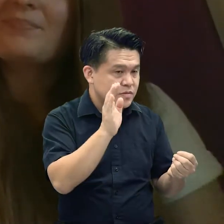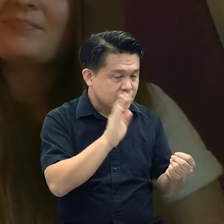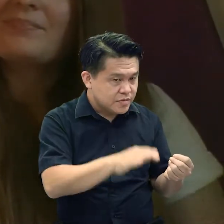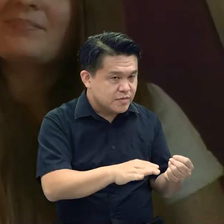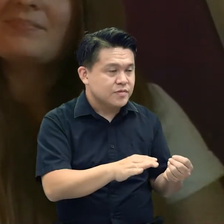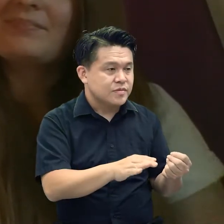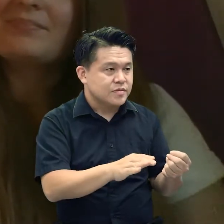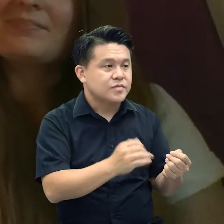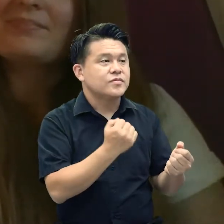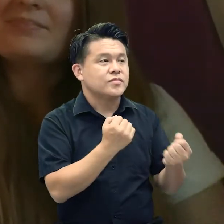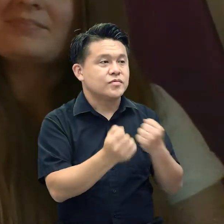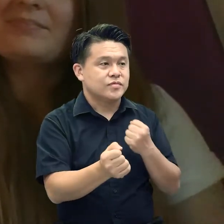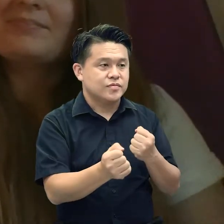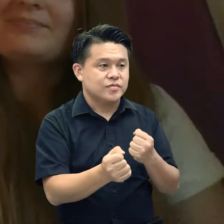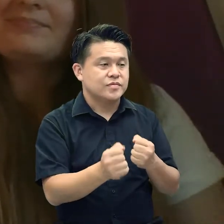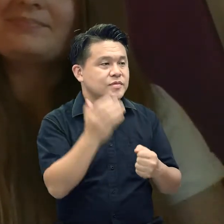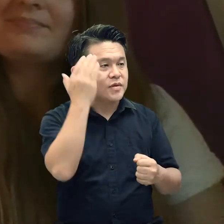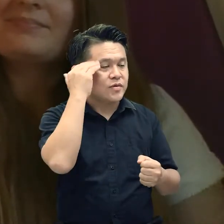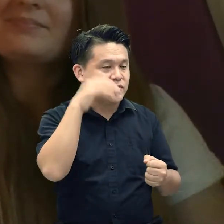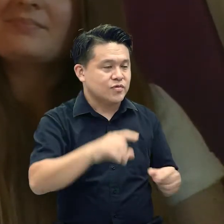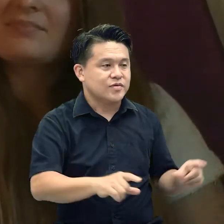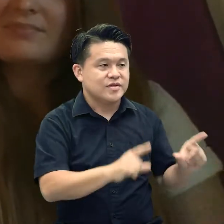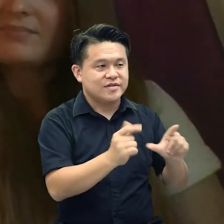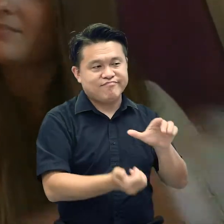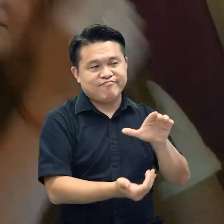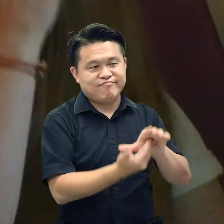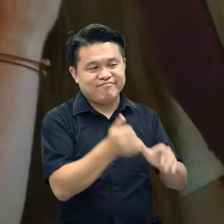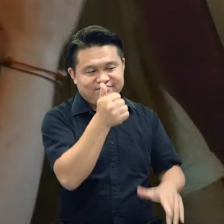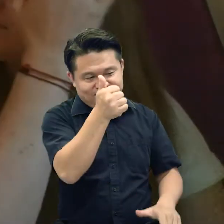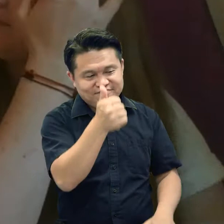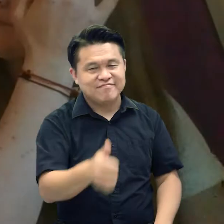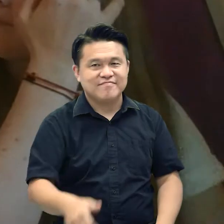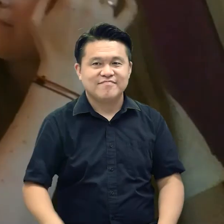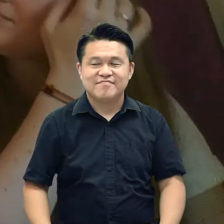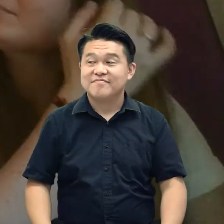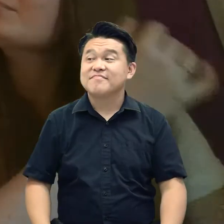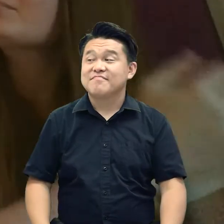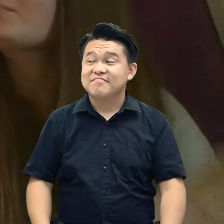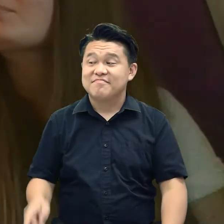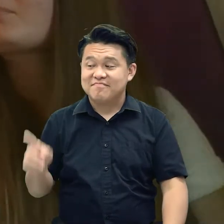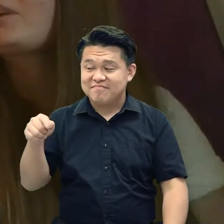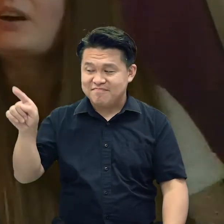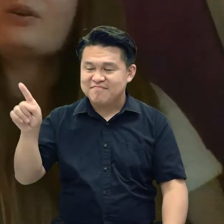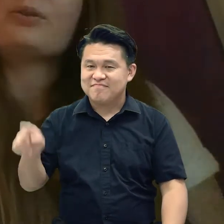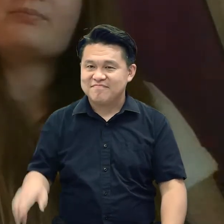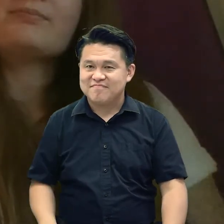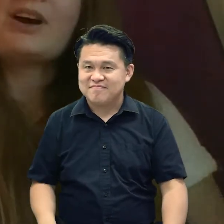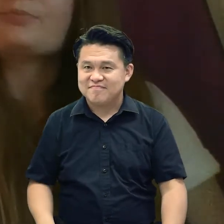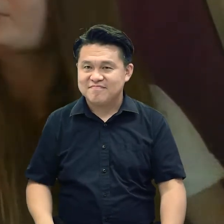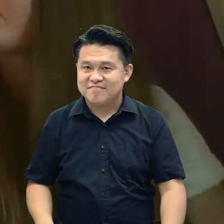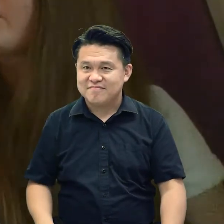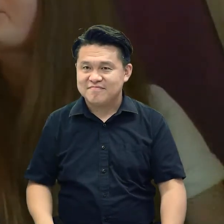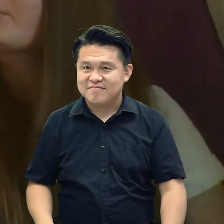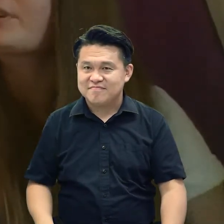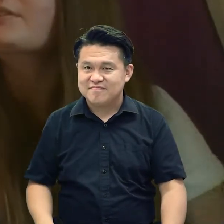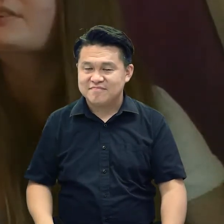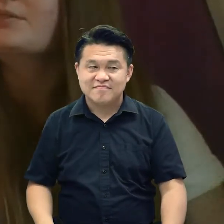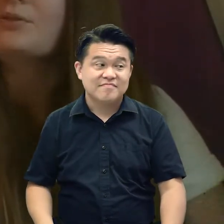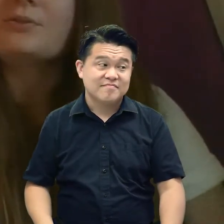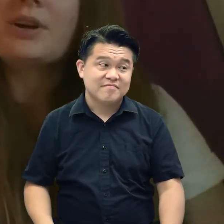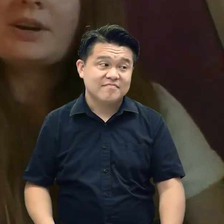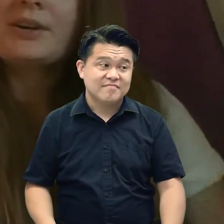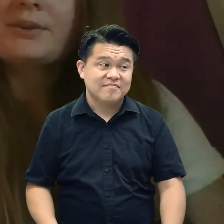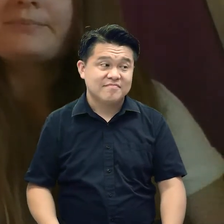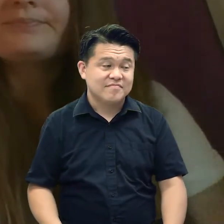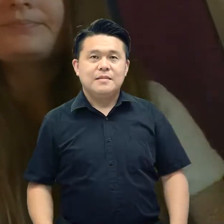of, there were a lot of negative experiences with, I still think that it was like the best. Absolutely. Yeah.